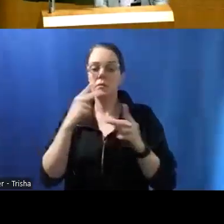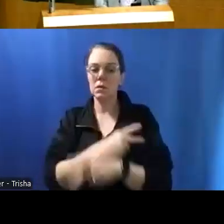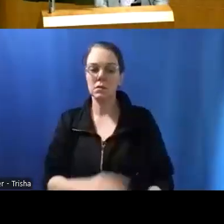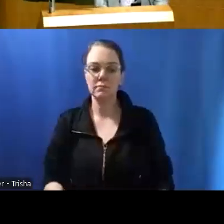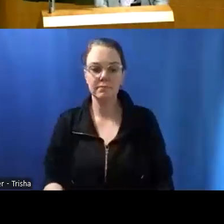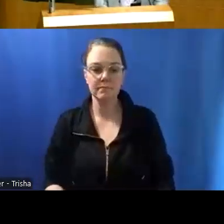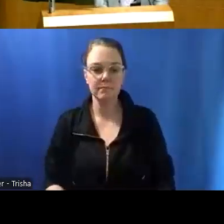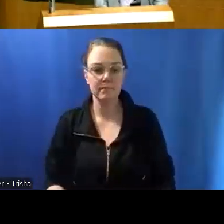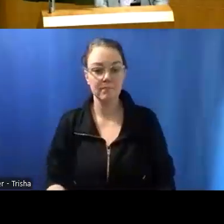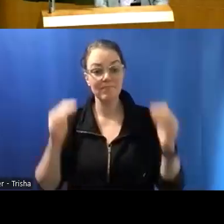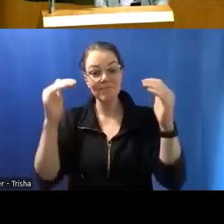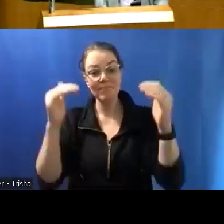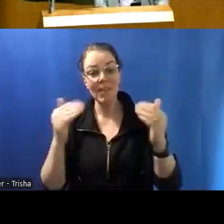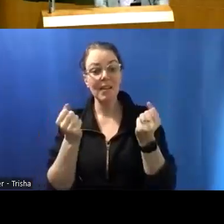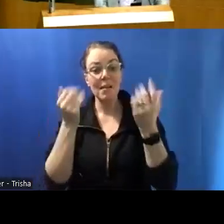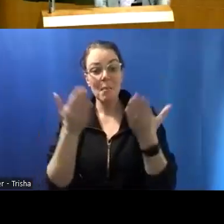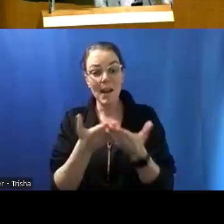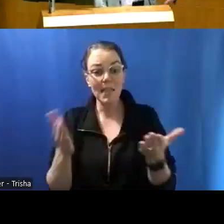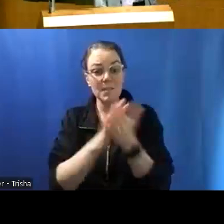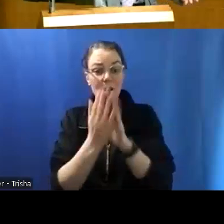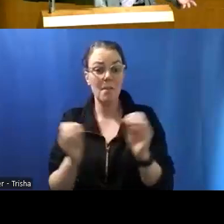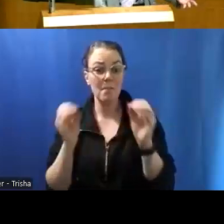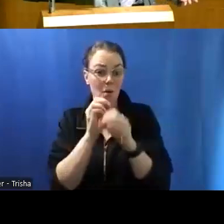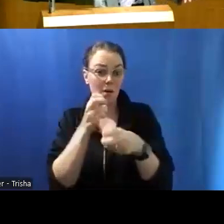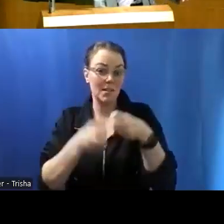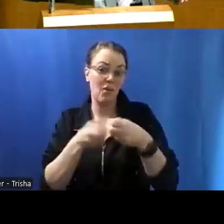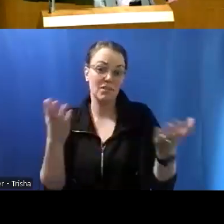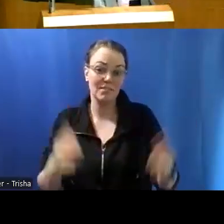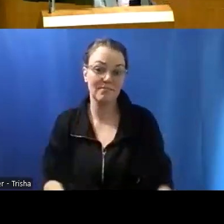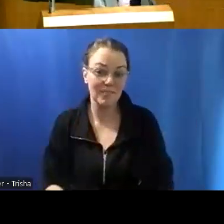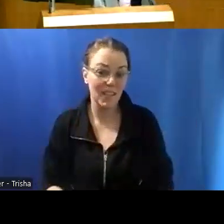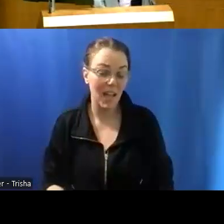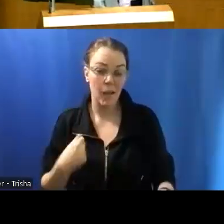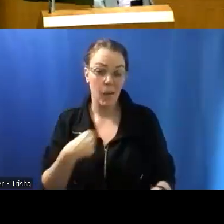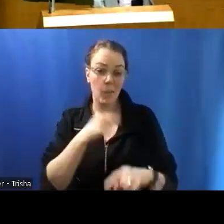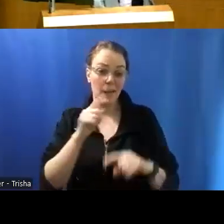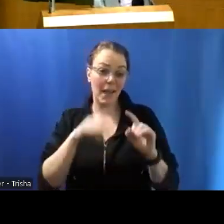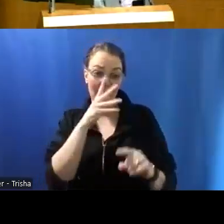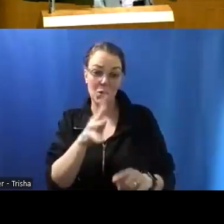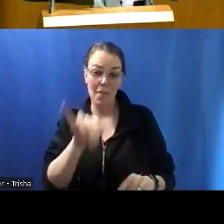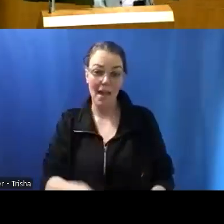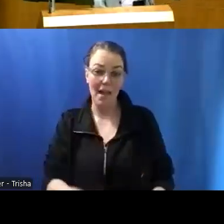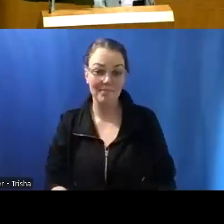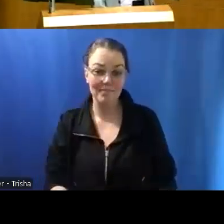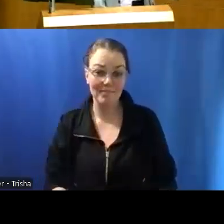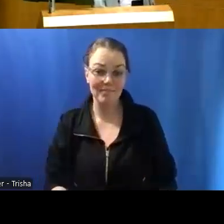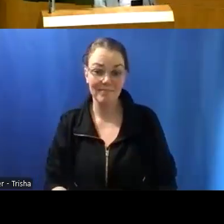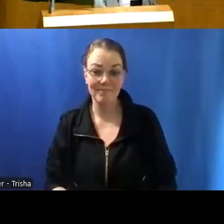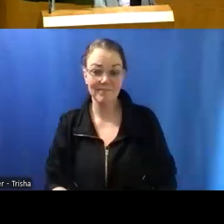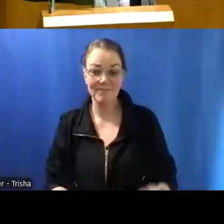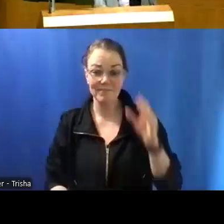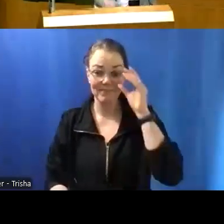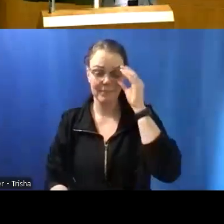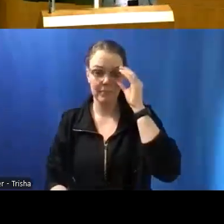difficult. So it's not like you can ignore this for a month, right?